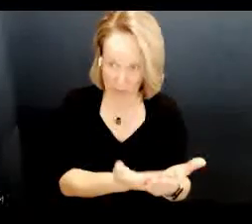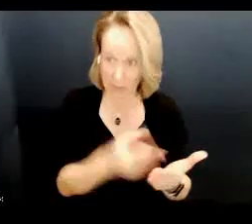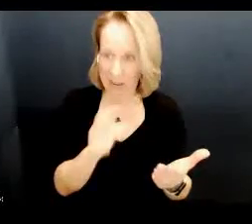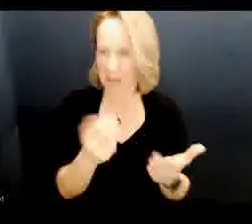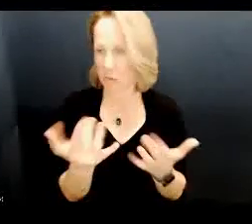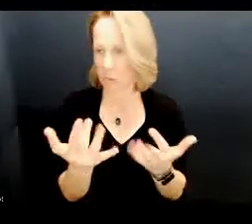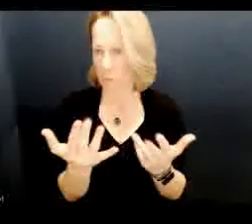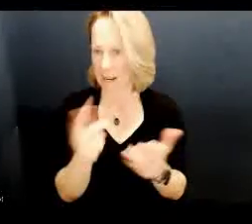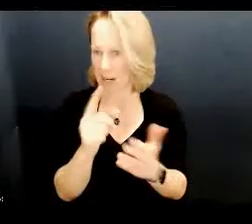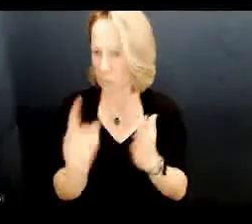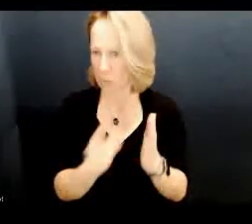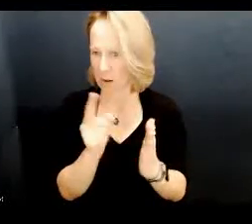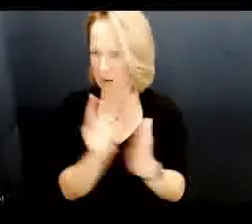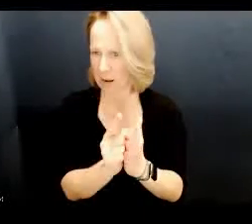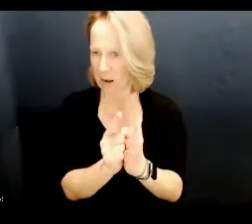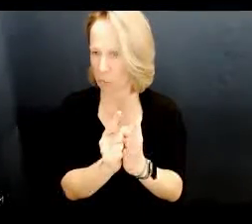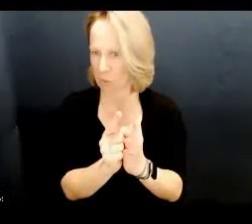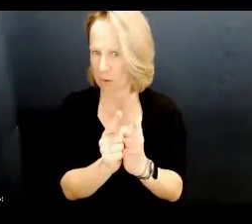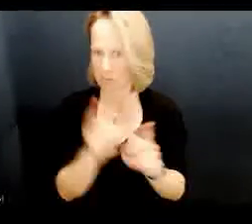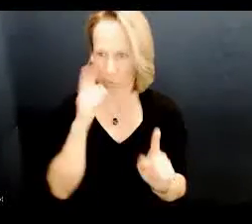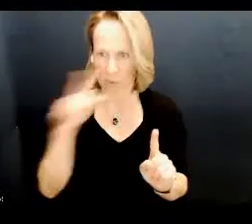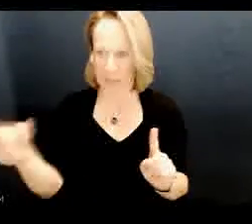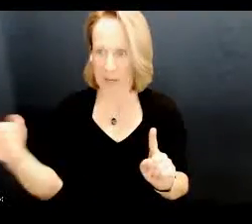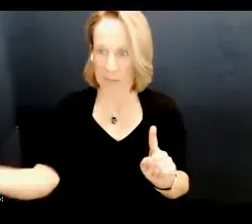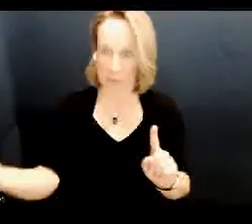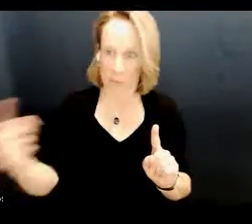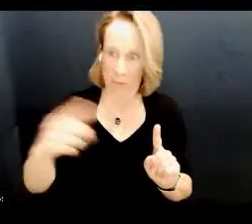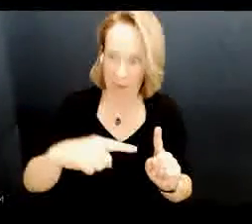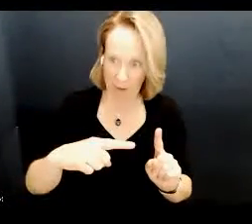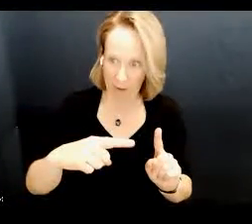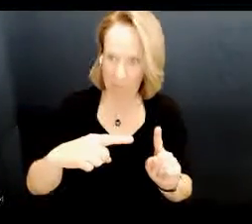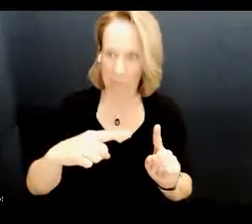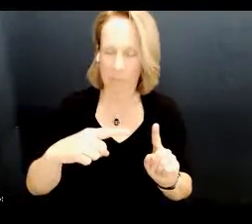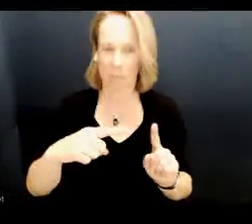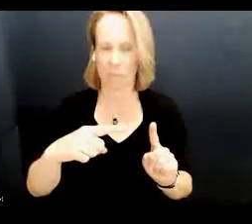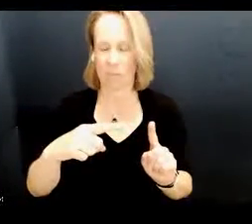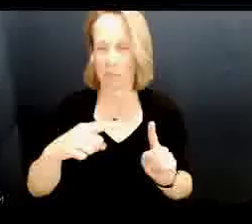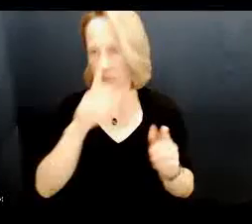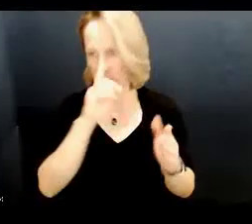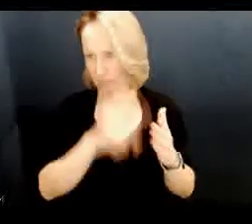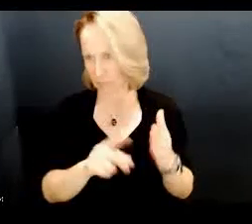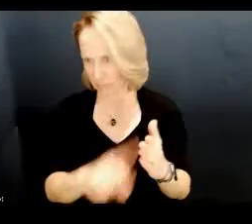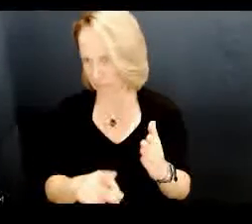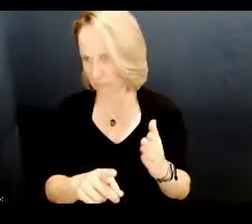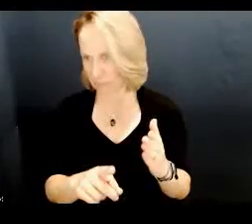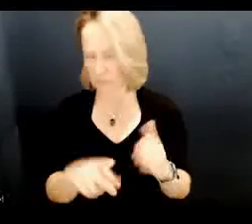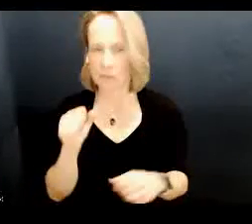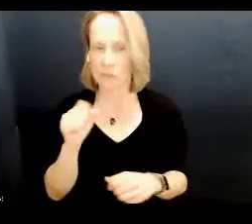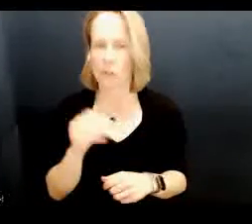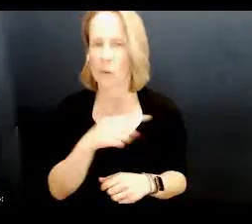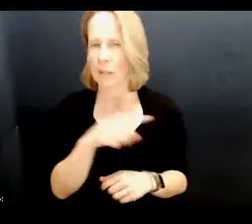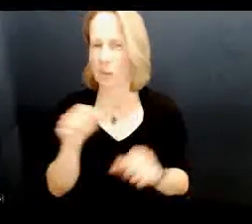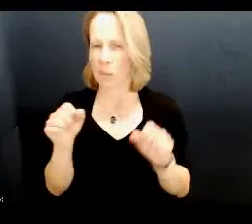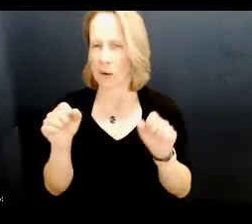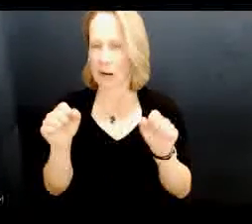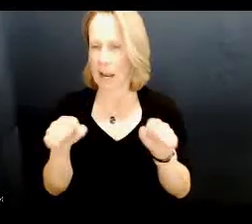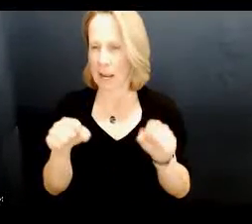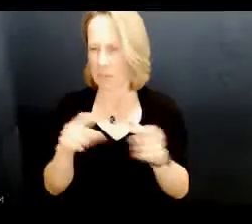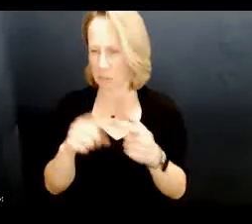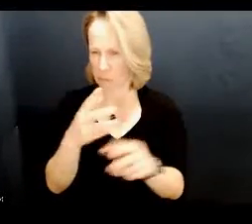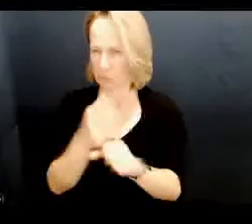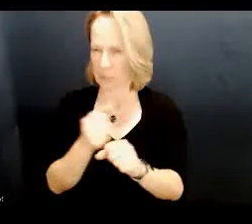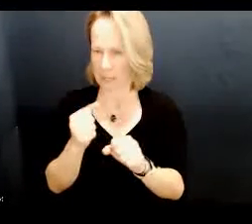receive the forensic exam after arriving. And so they were able to get clearance